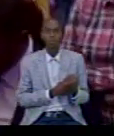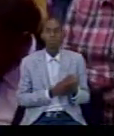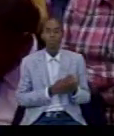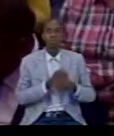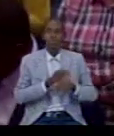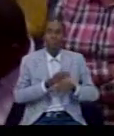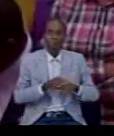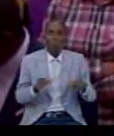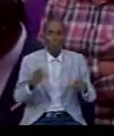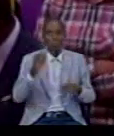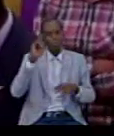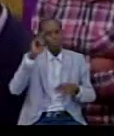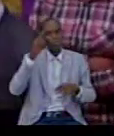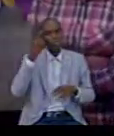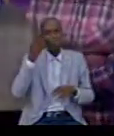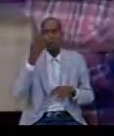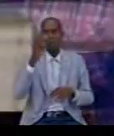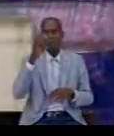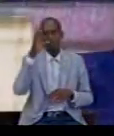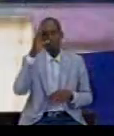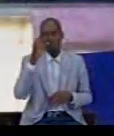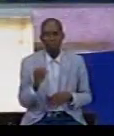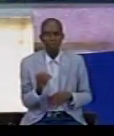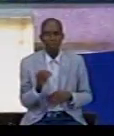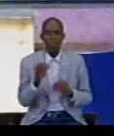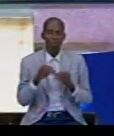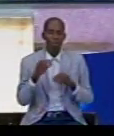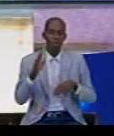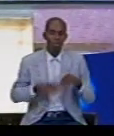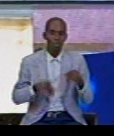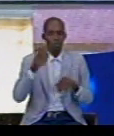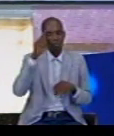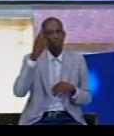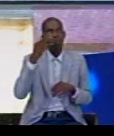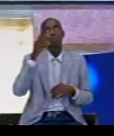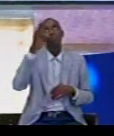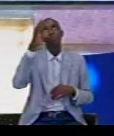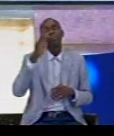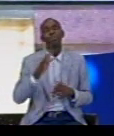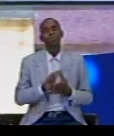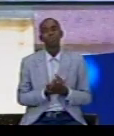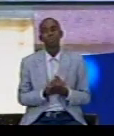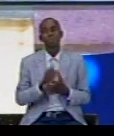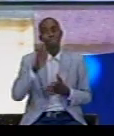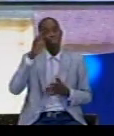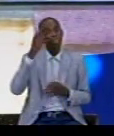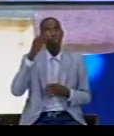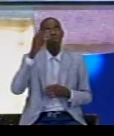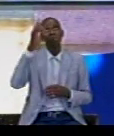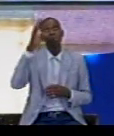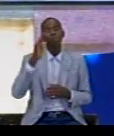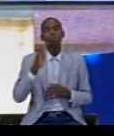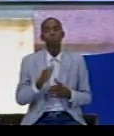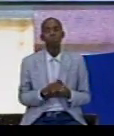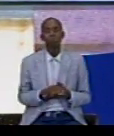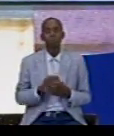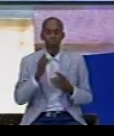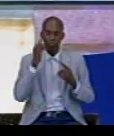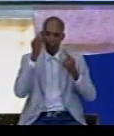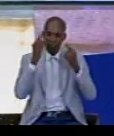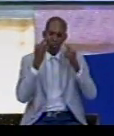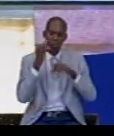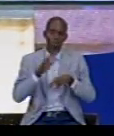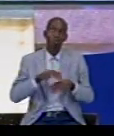don't think of man more than you think of God. Think of God. Meditate on